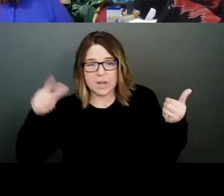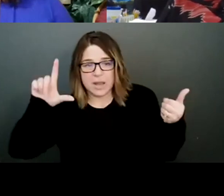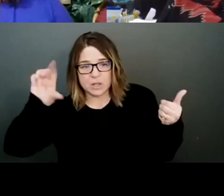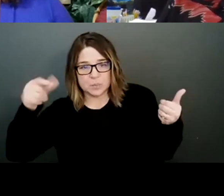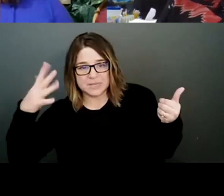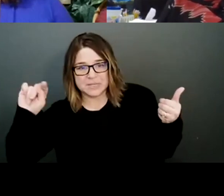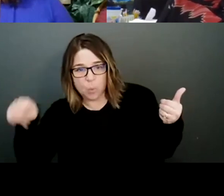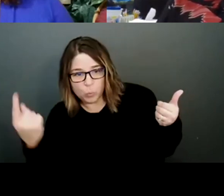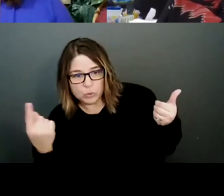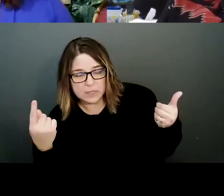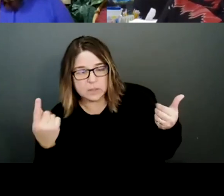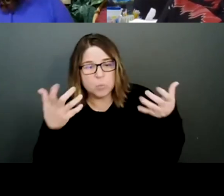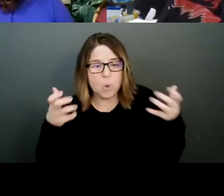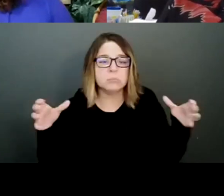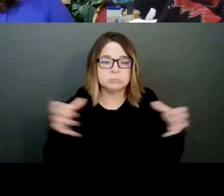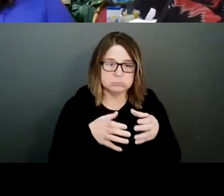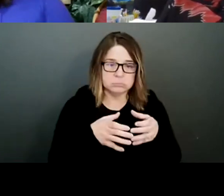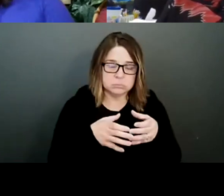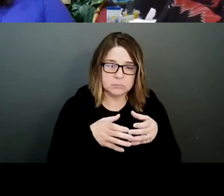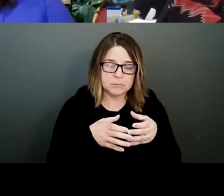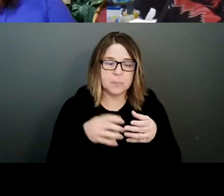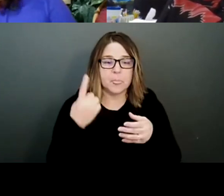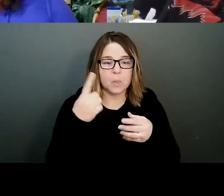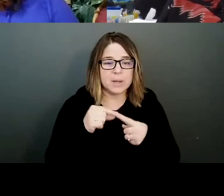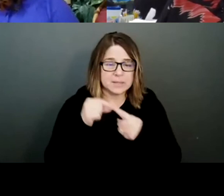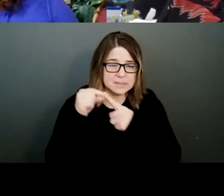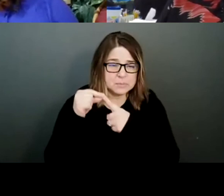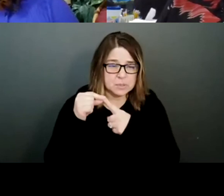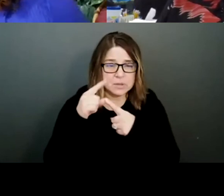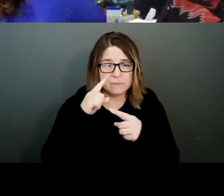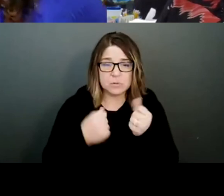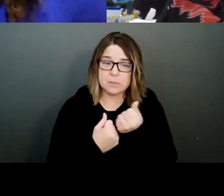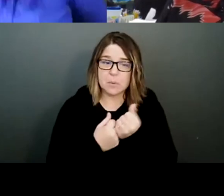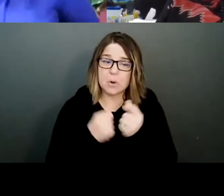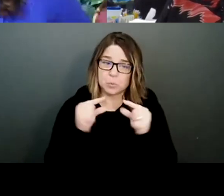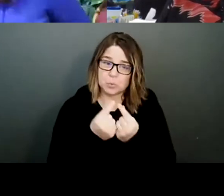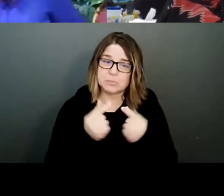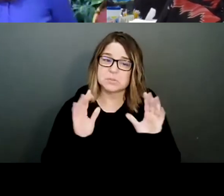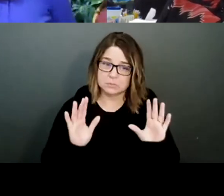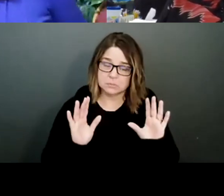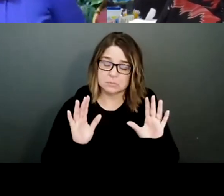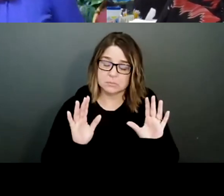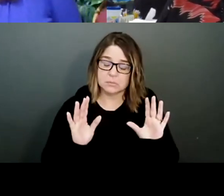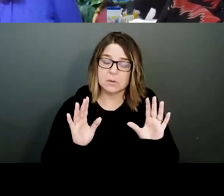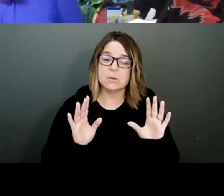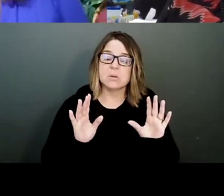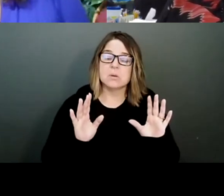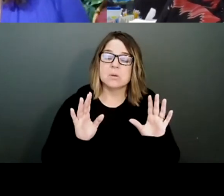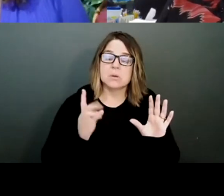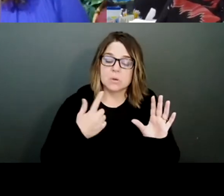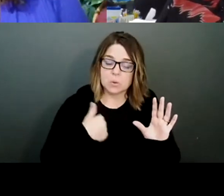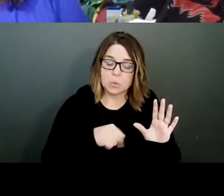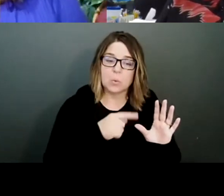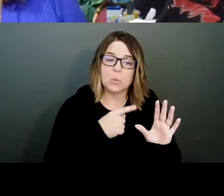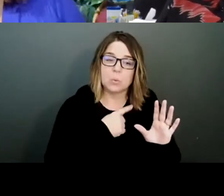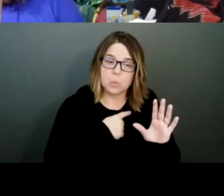are not LGBT. The one exception to it was actually support groups. And we sort of explored this a